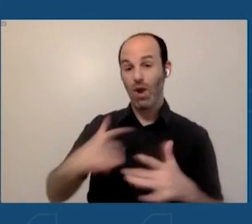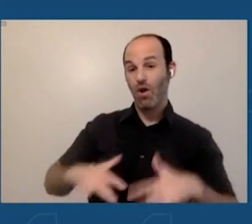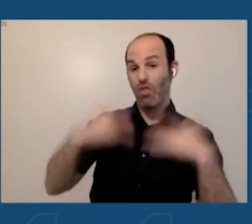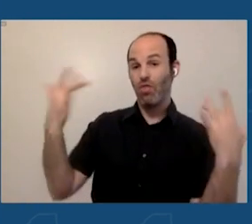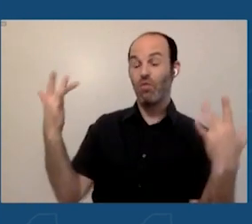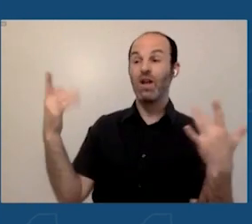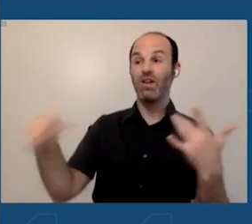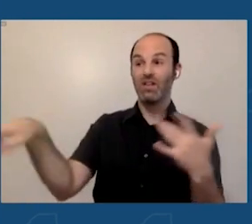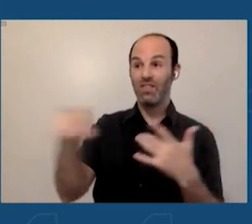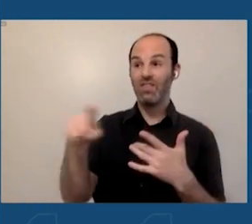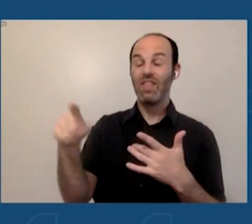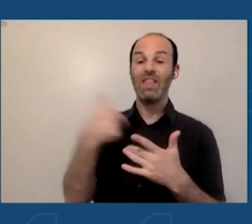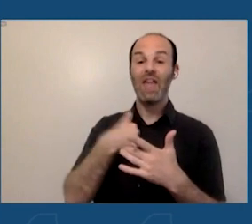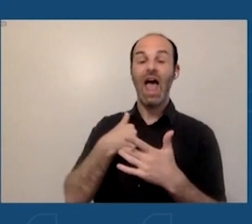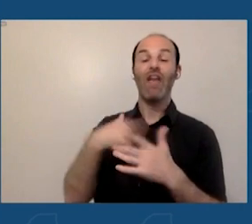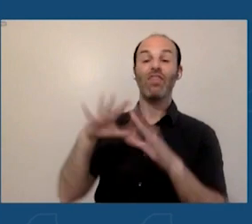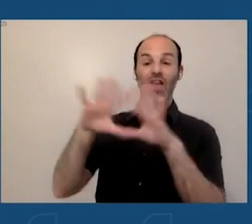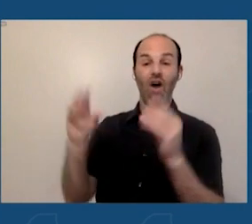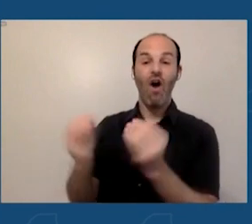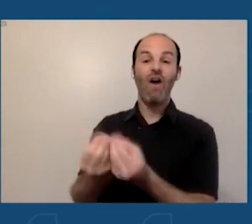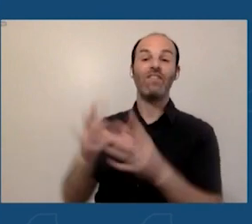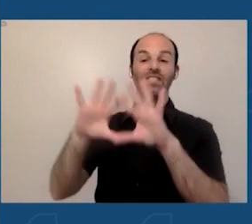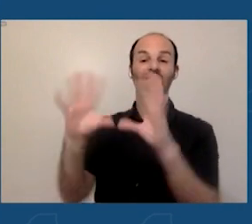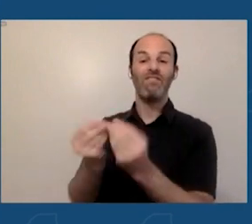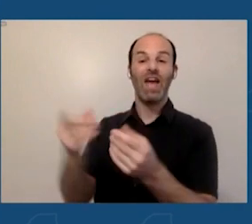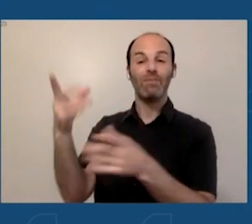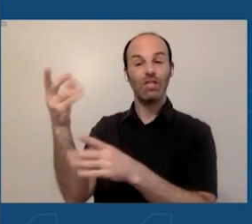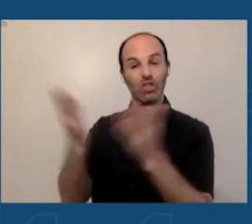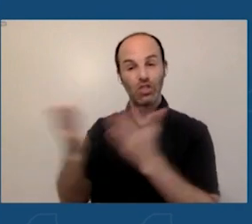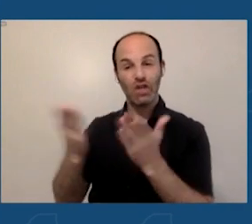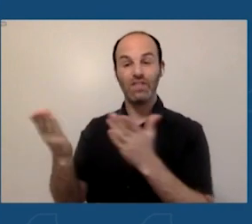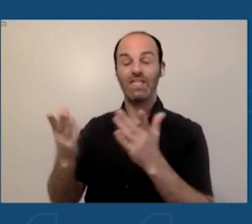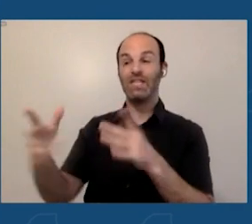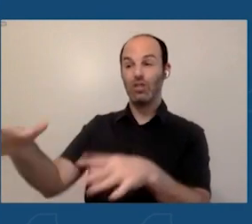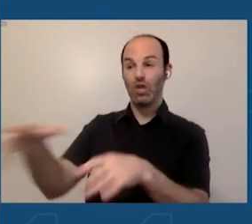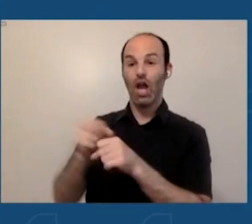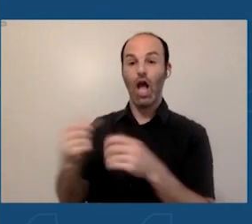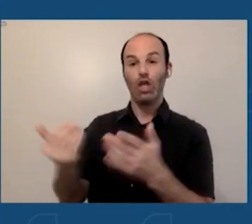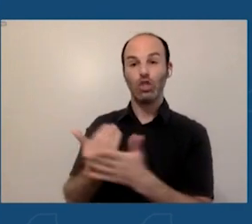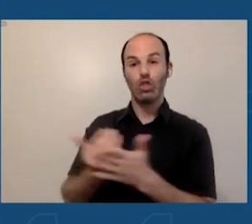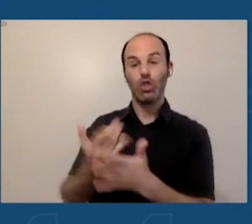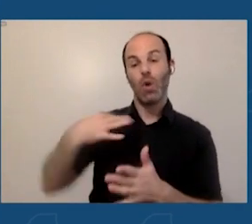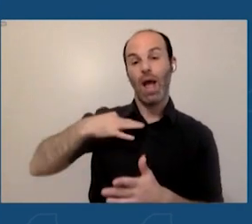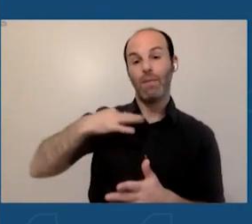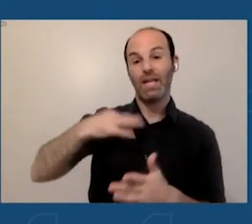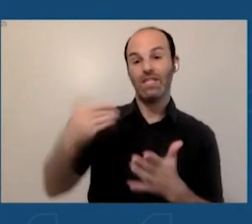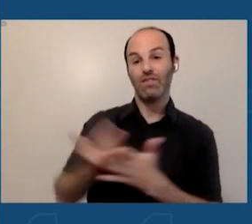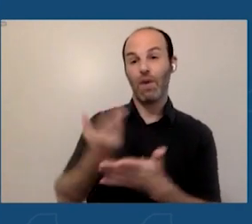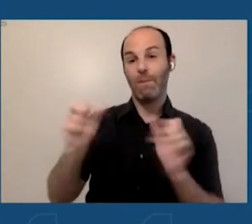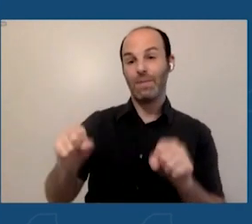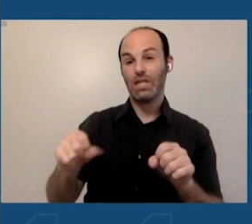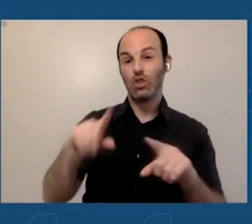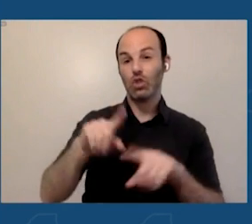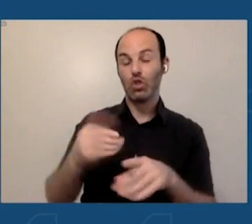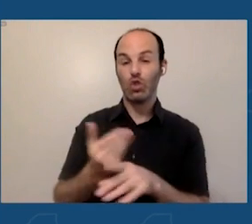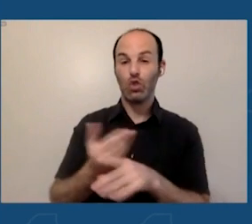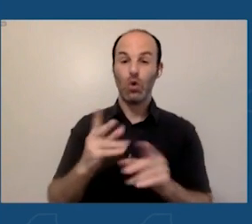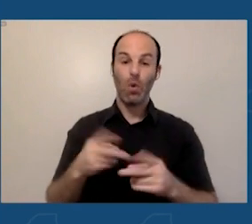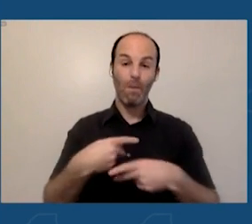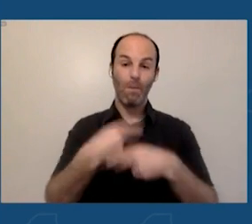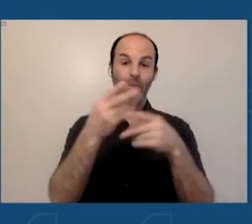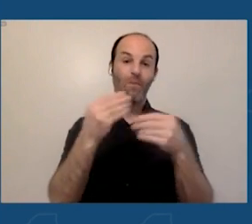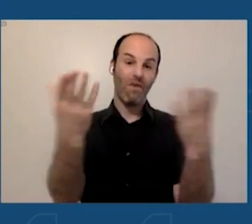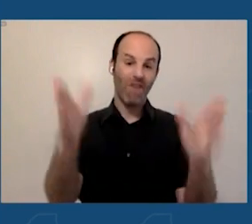Services received more than 1,700 applications from potential new providers. And we know that many existing